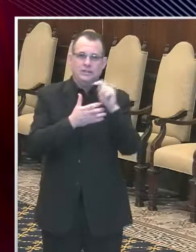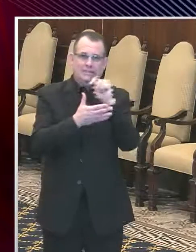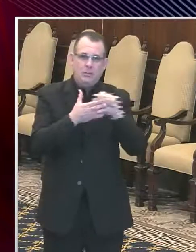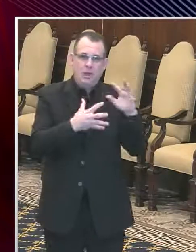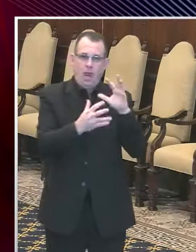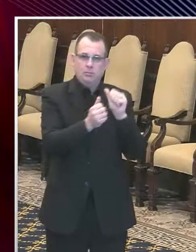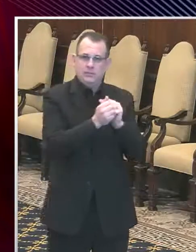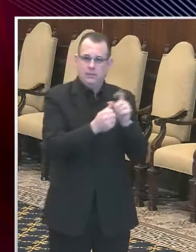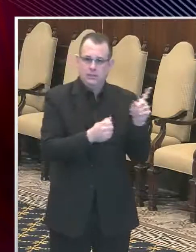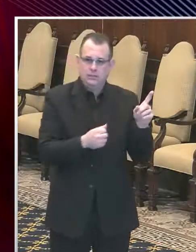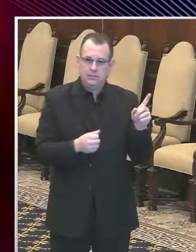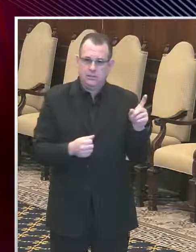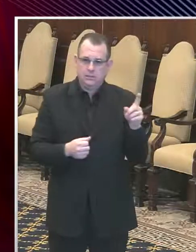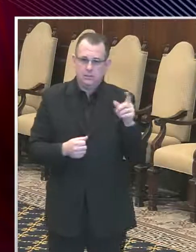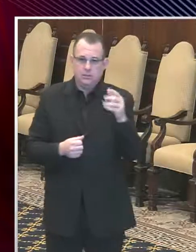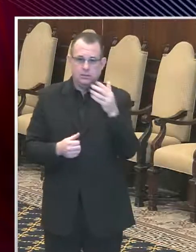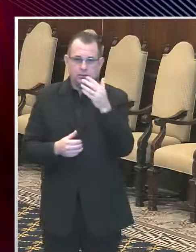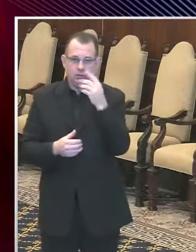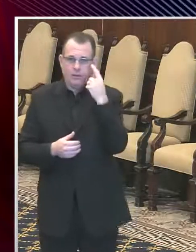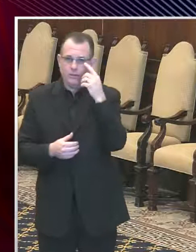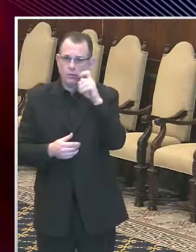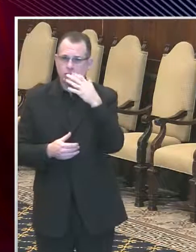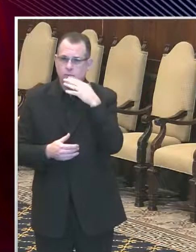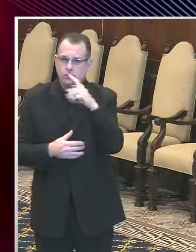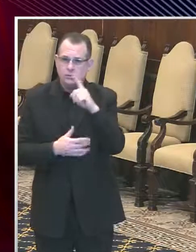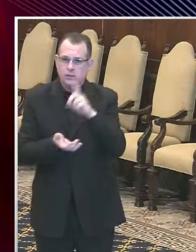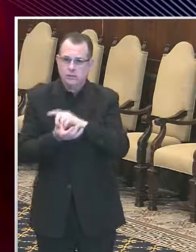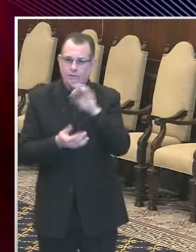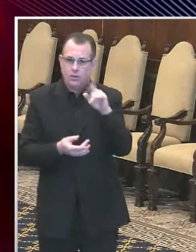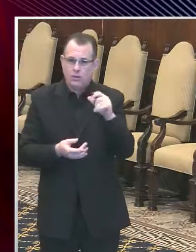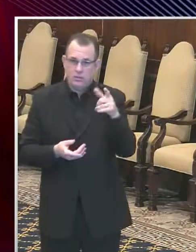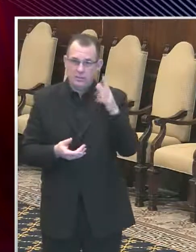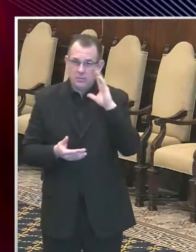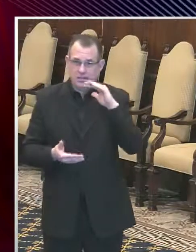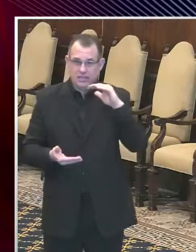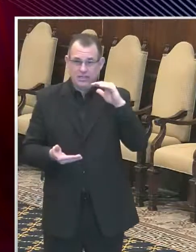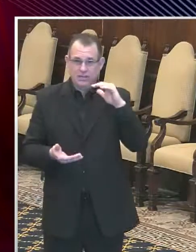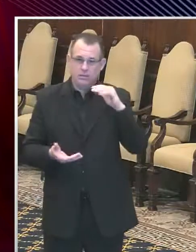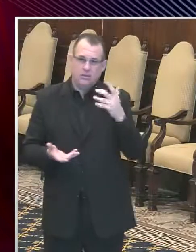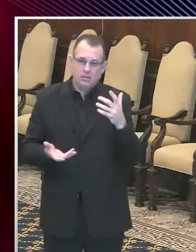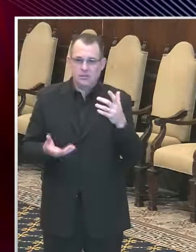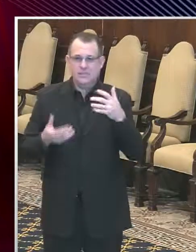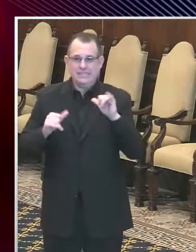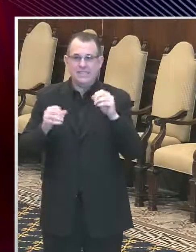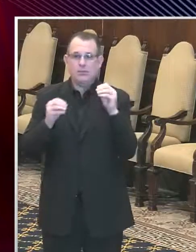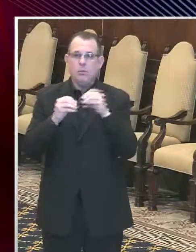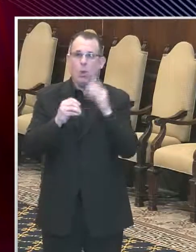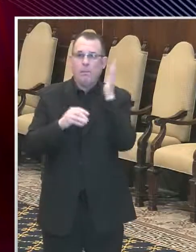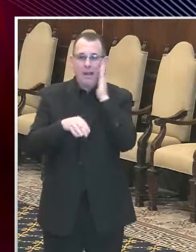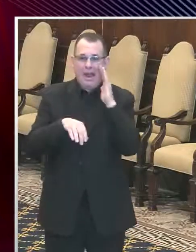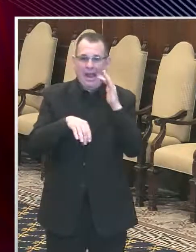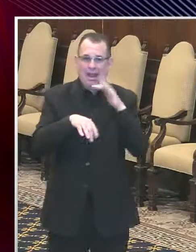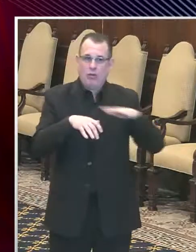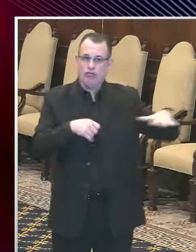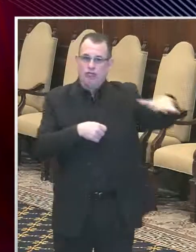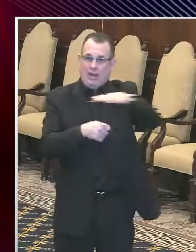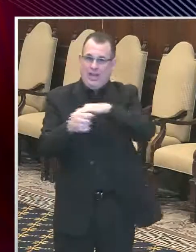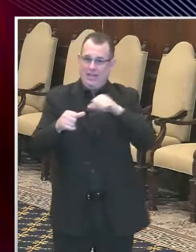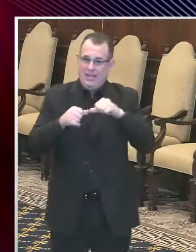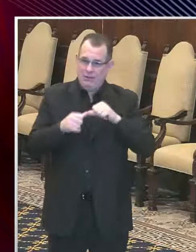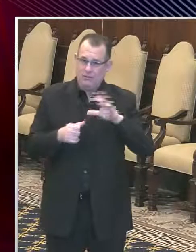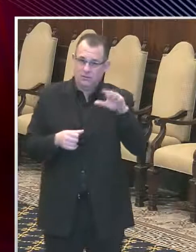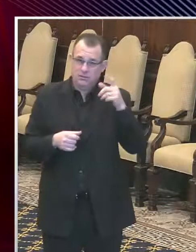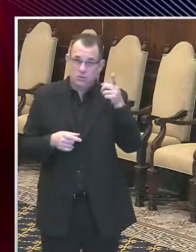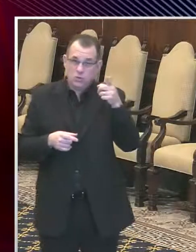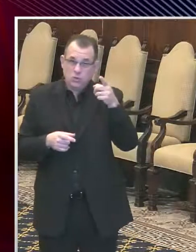So as you said, that there is less, there's still more beds in the hospitals around the area. Do you expect the number